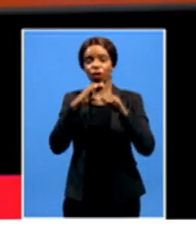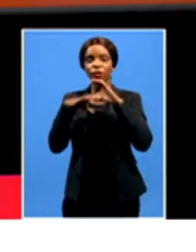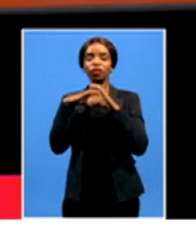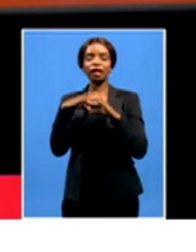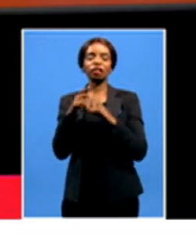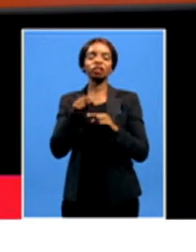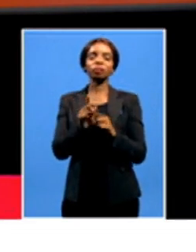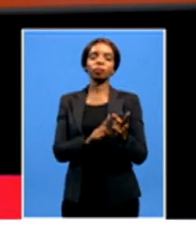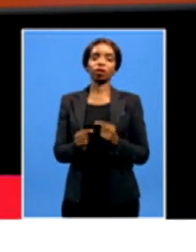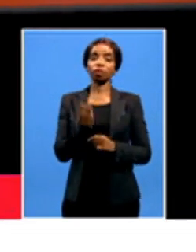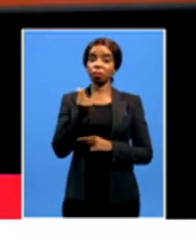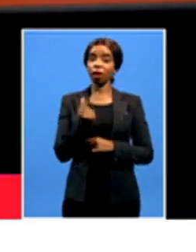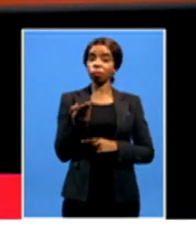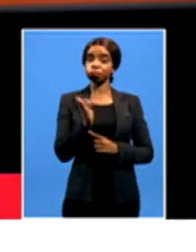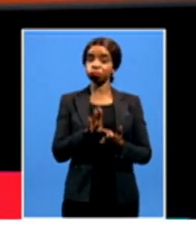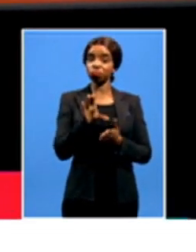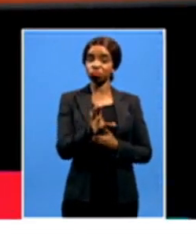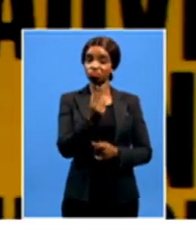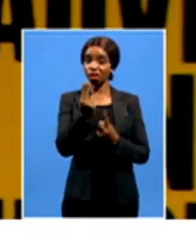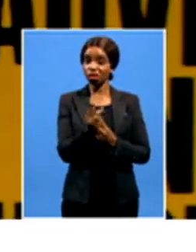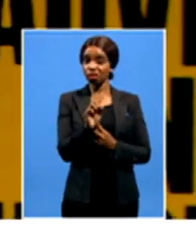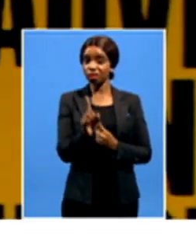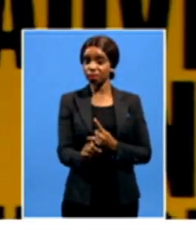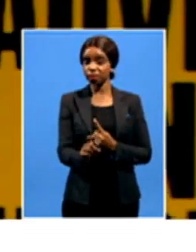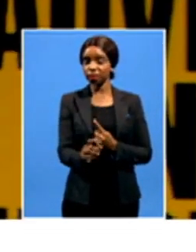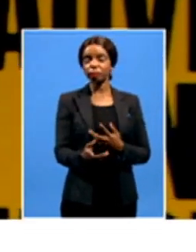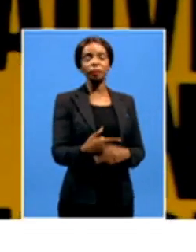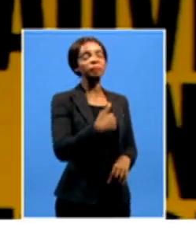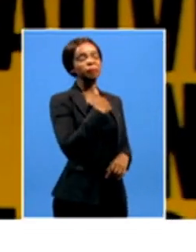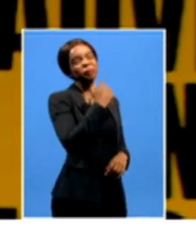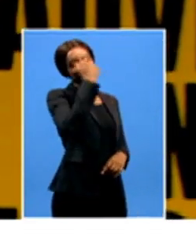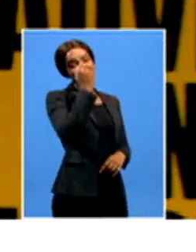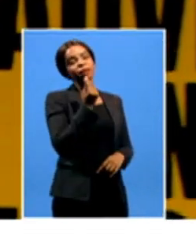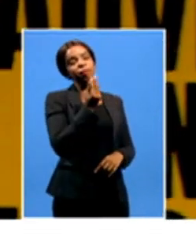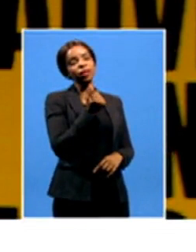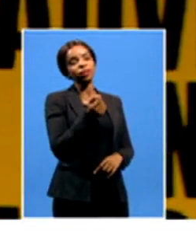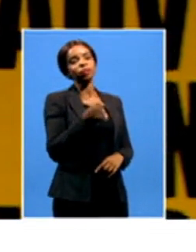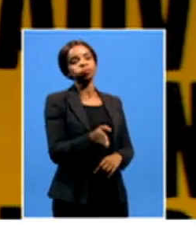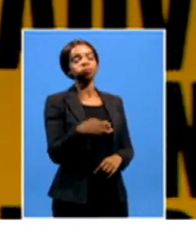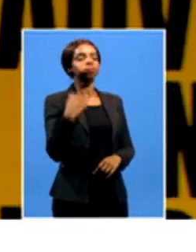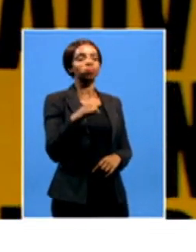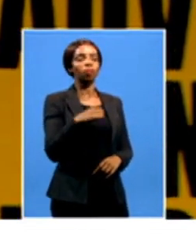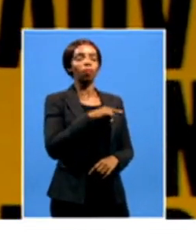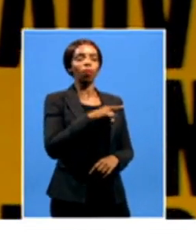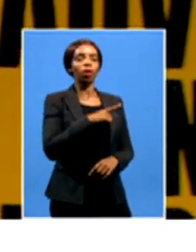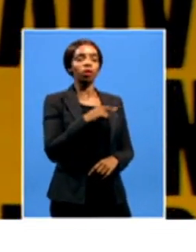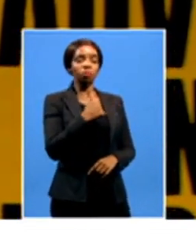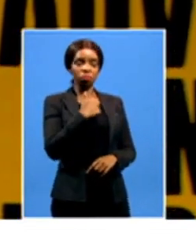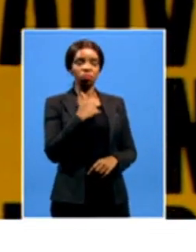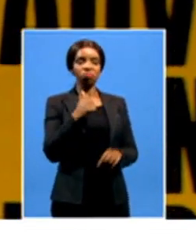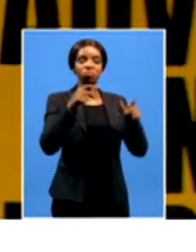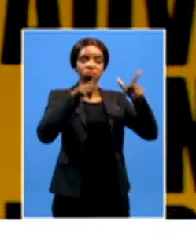stories. Is the money there? You know, I think that the money is and it isn't there. From what I've sort